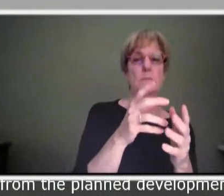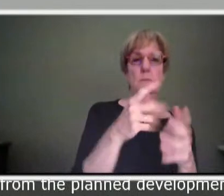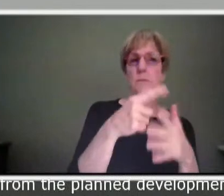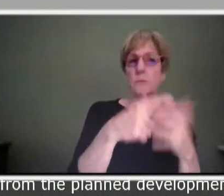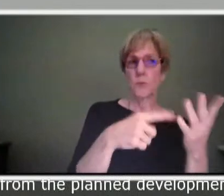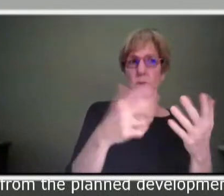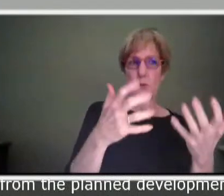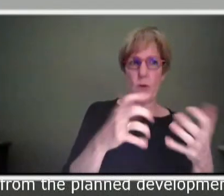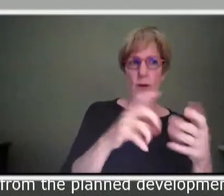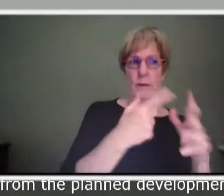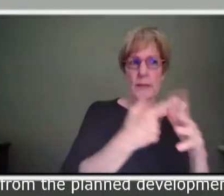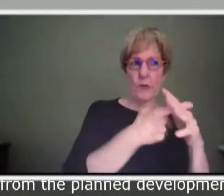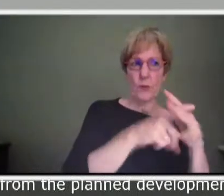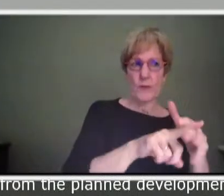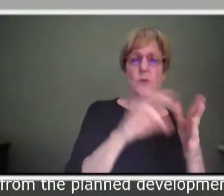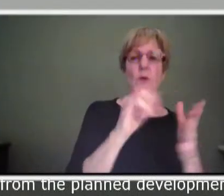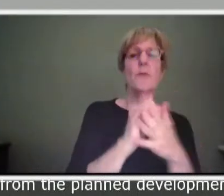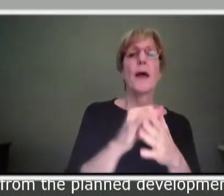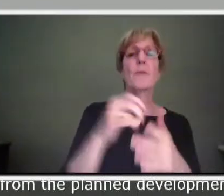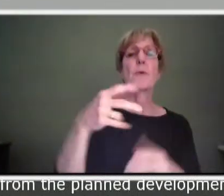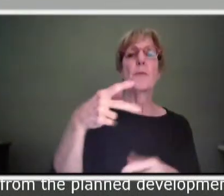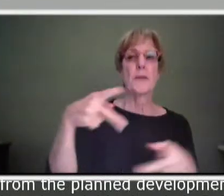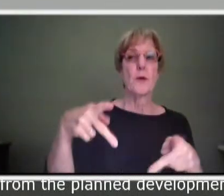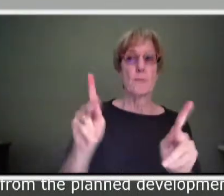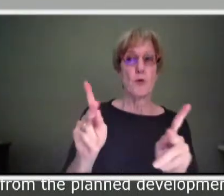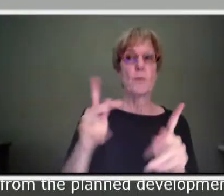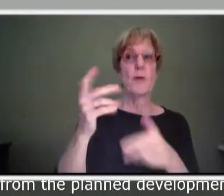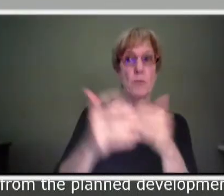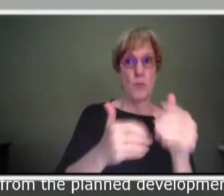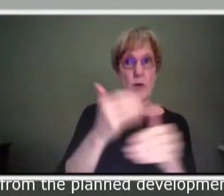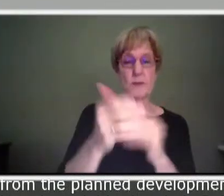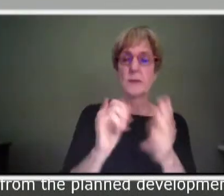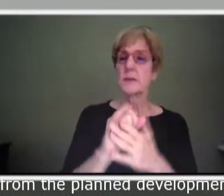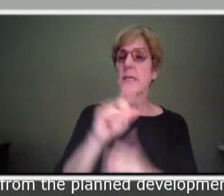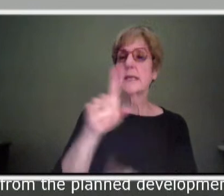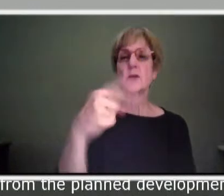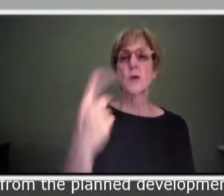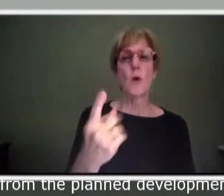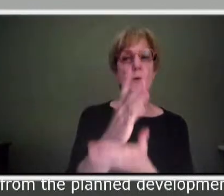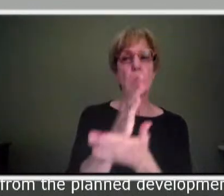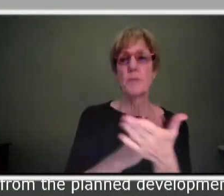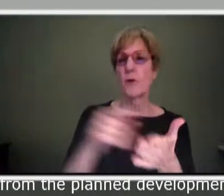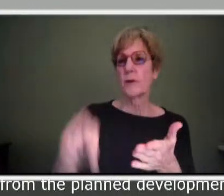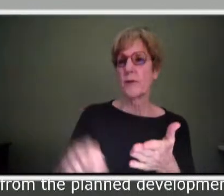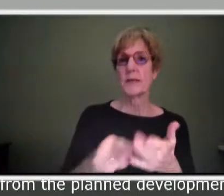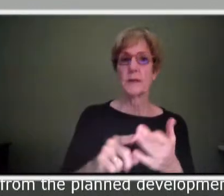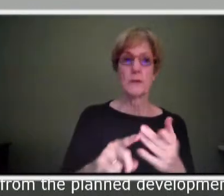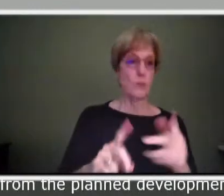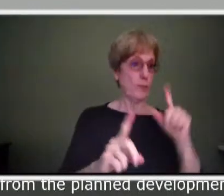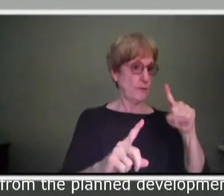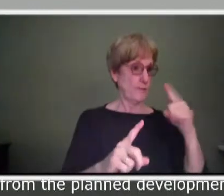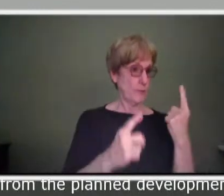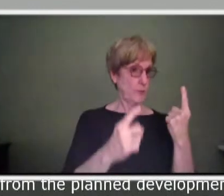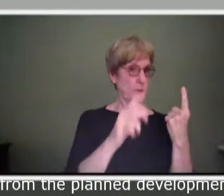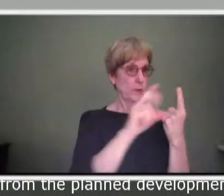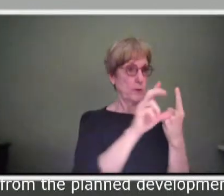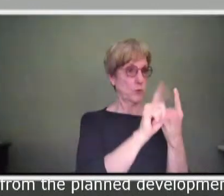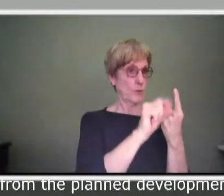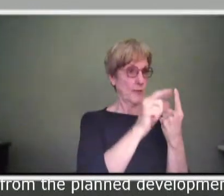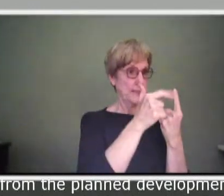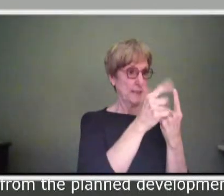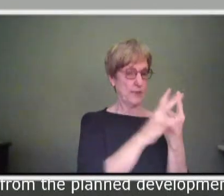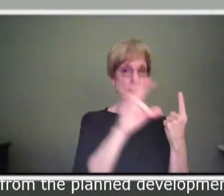accountability for that in the permitting process. So that's, again, really the only aspect of this original rezoning from 2017 that is changing. None of the